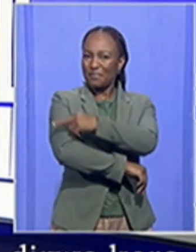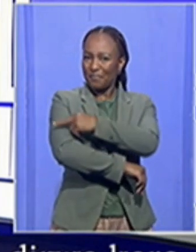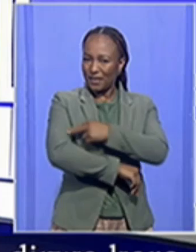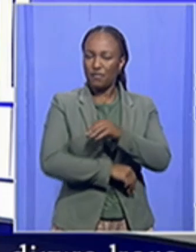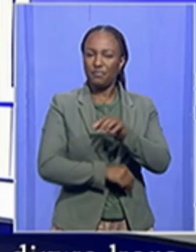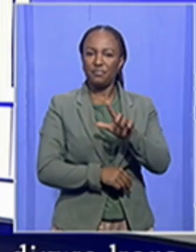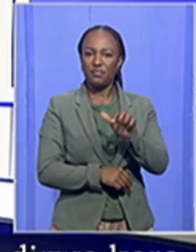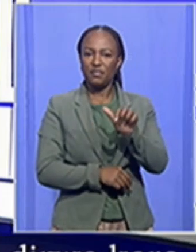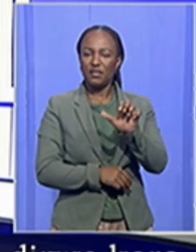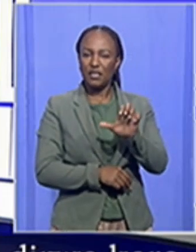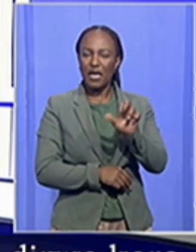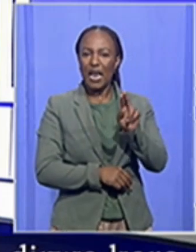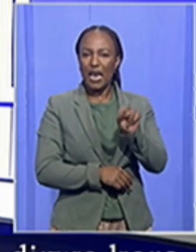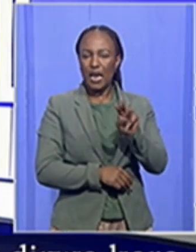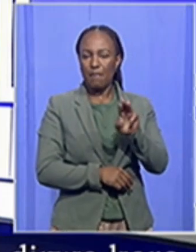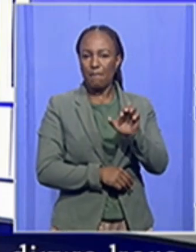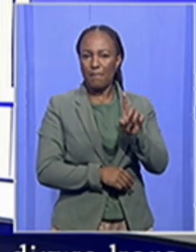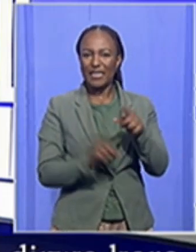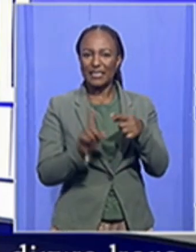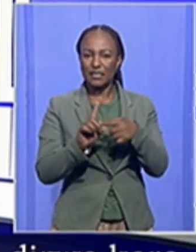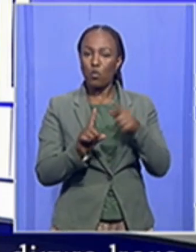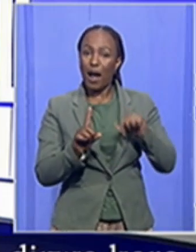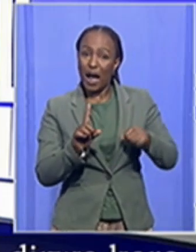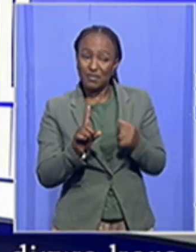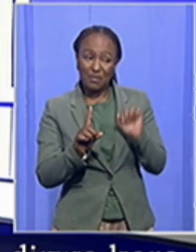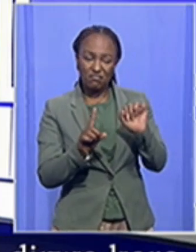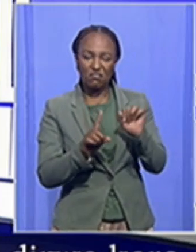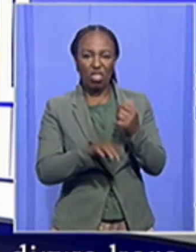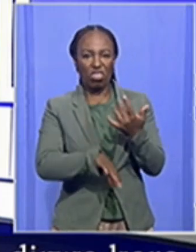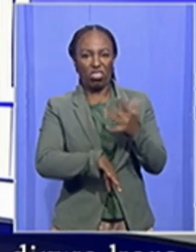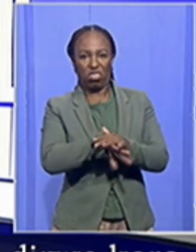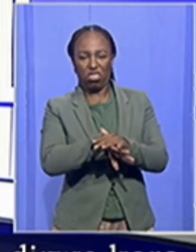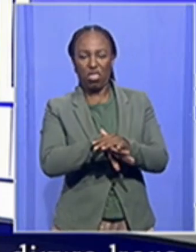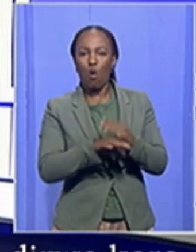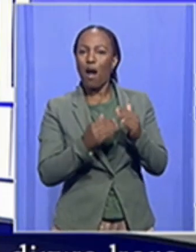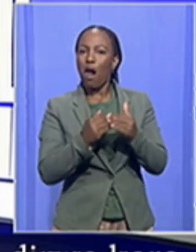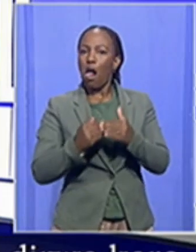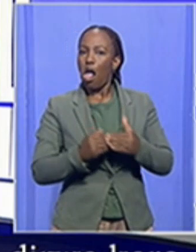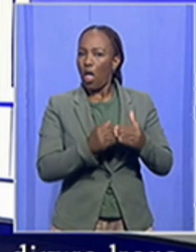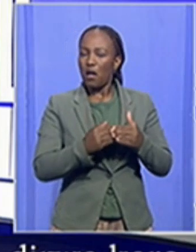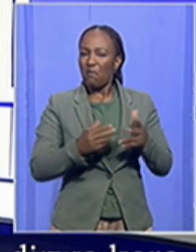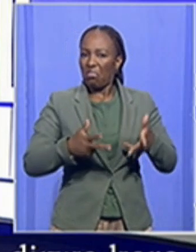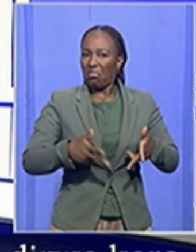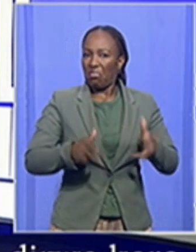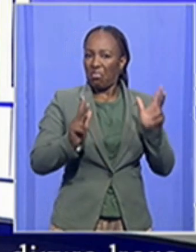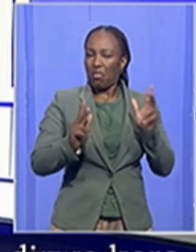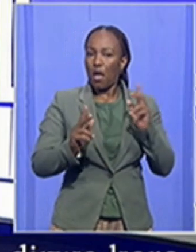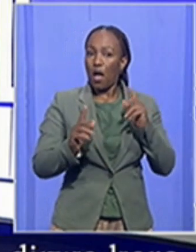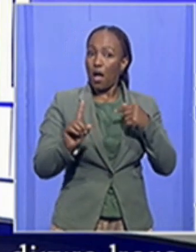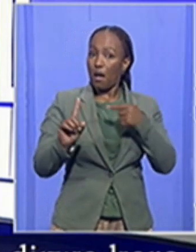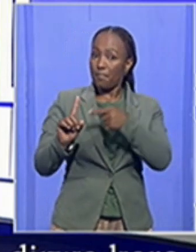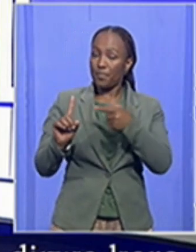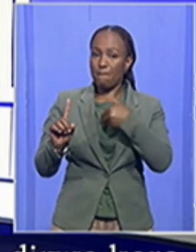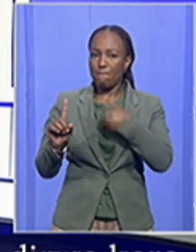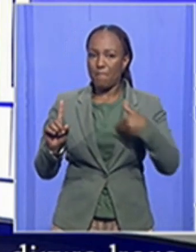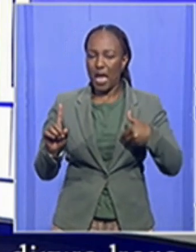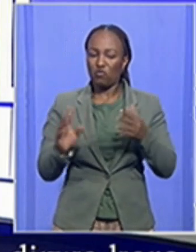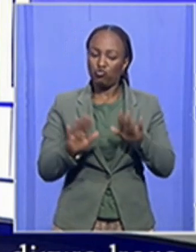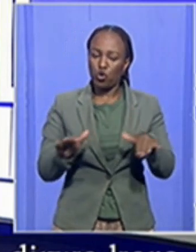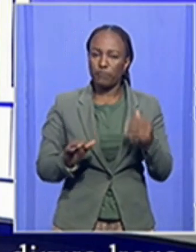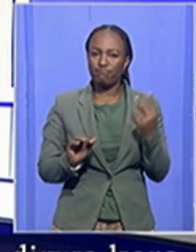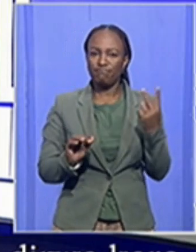ga molekani wa gagwe go seo a rego ke go hloka šedi ga bookelo. Mme yo wa bana ba babedi o re seemo sa molekani wa gagwe se ile sa gakalela go